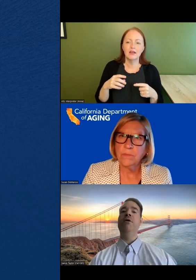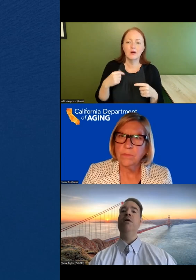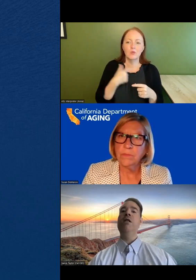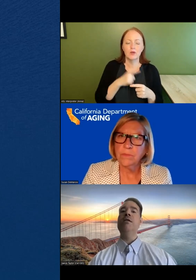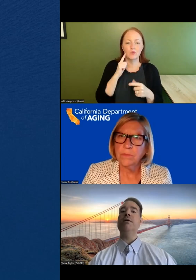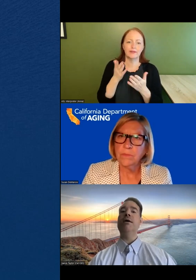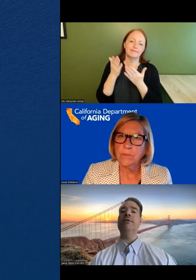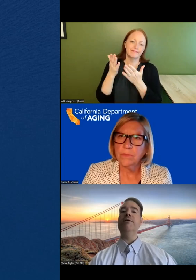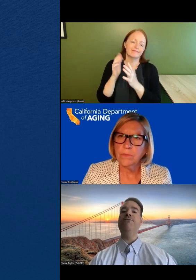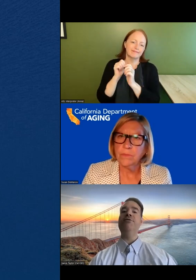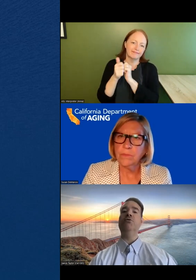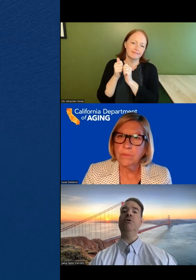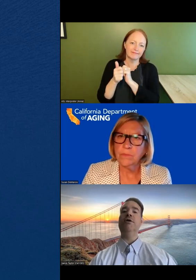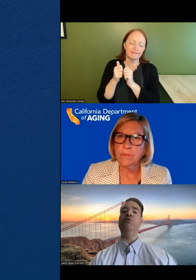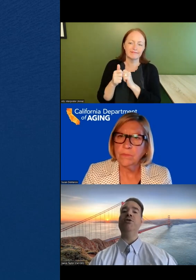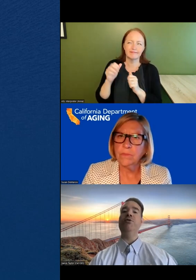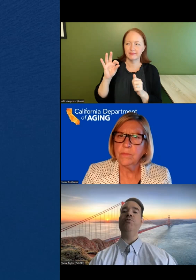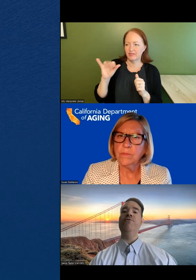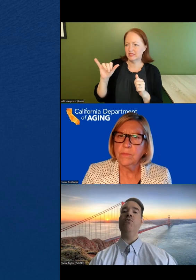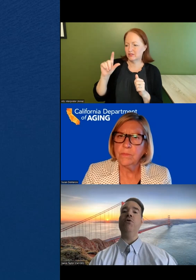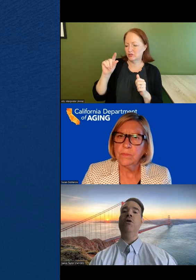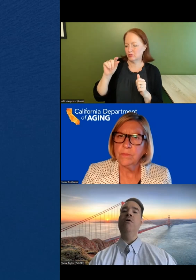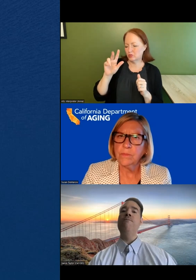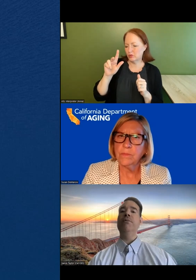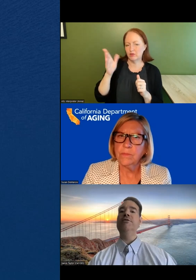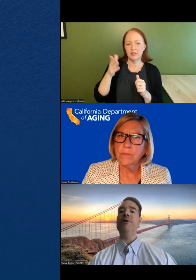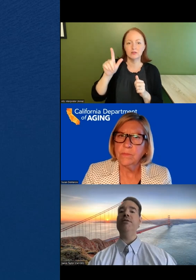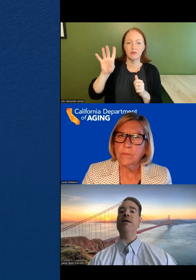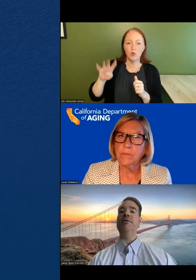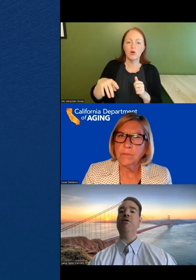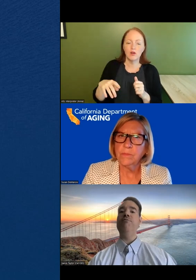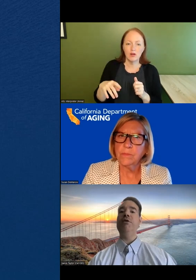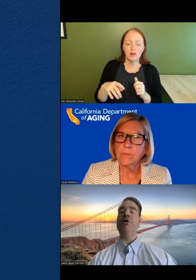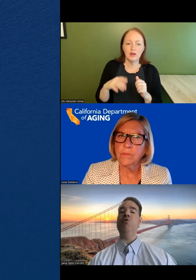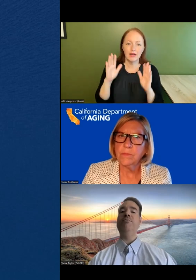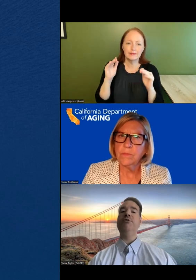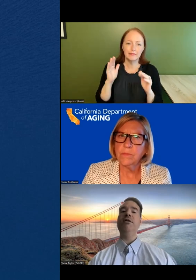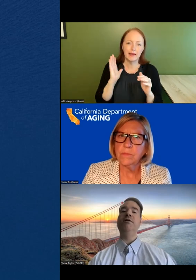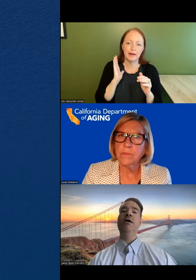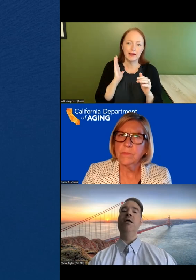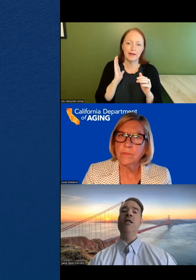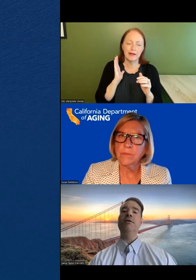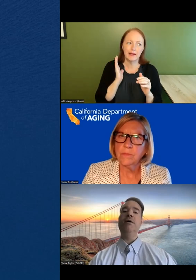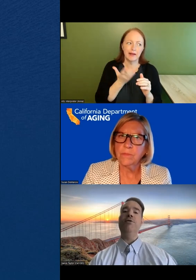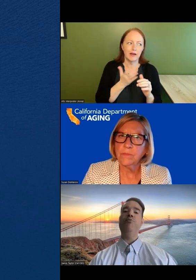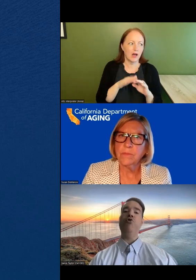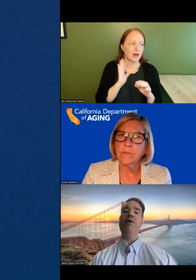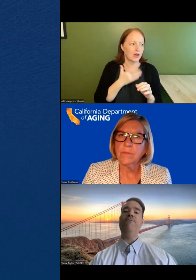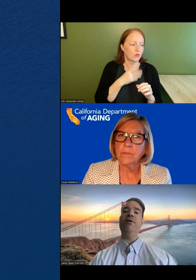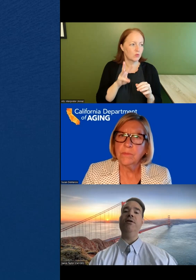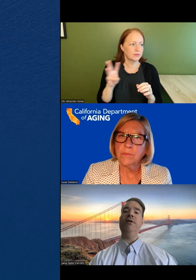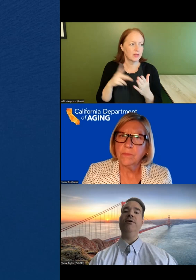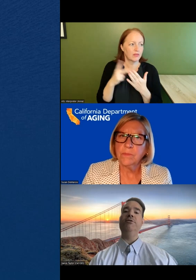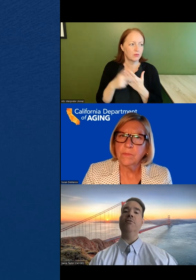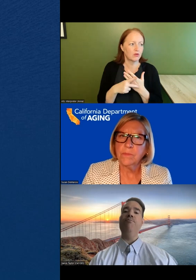competitive in fiscal 23-24. Expect that RFP to be on our website. The